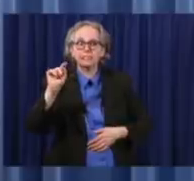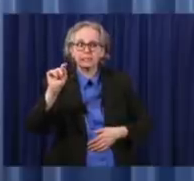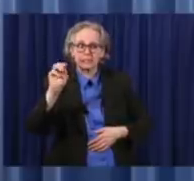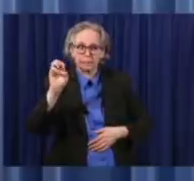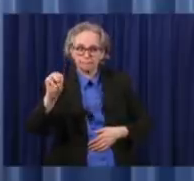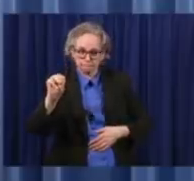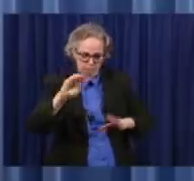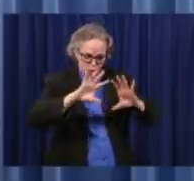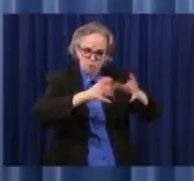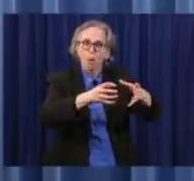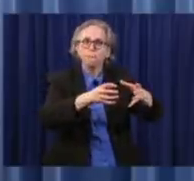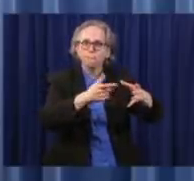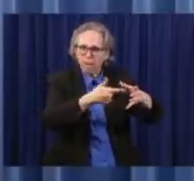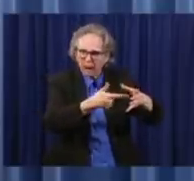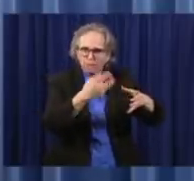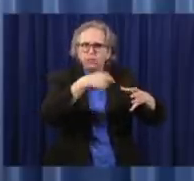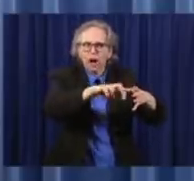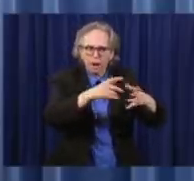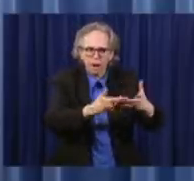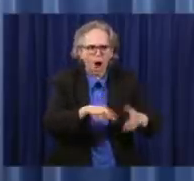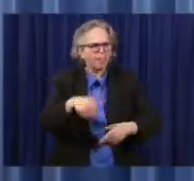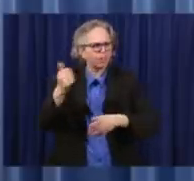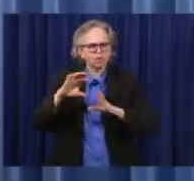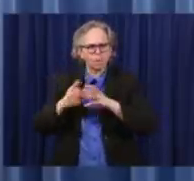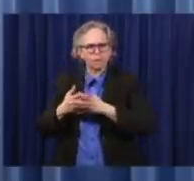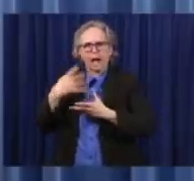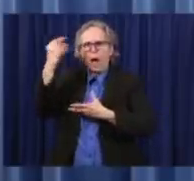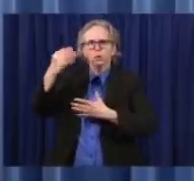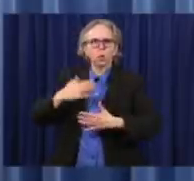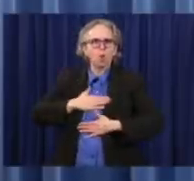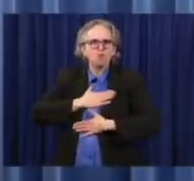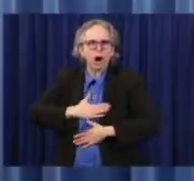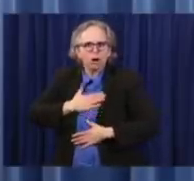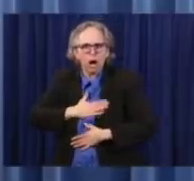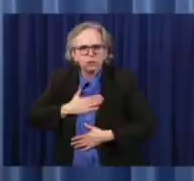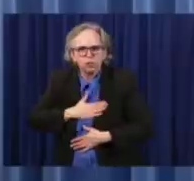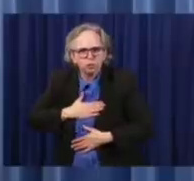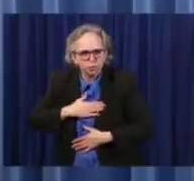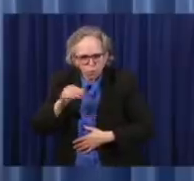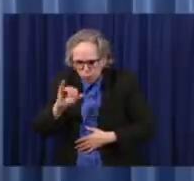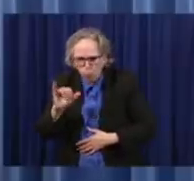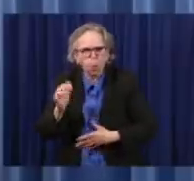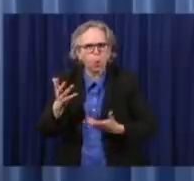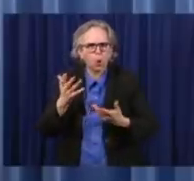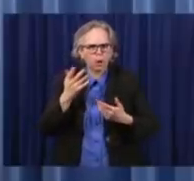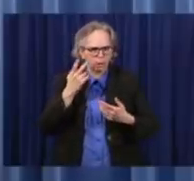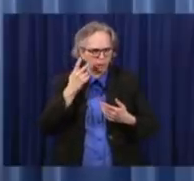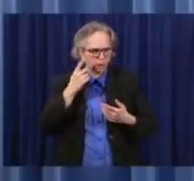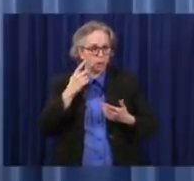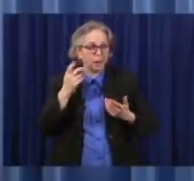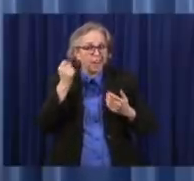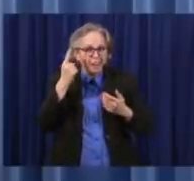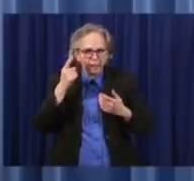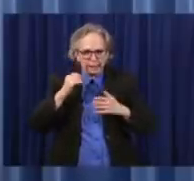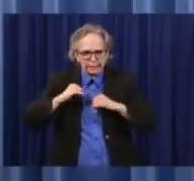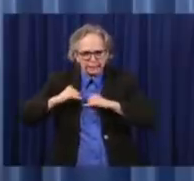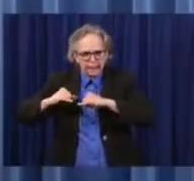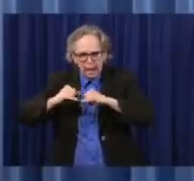Outdoor recreation, another working group that we are putting together, again, from people who understand those industries.